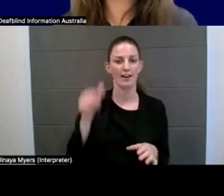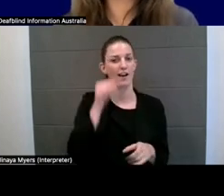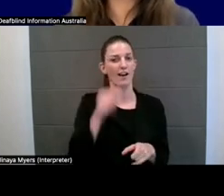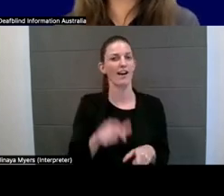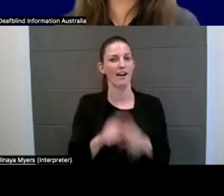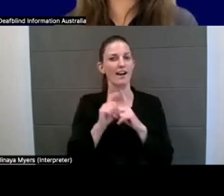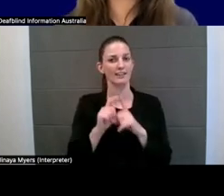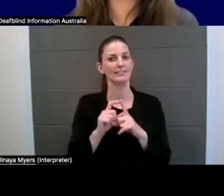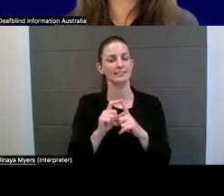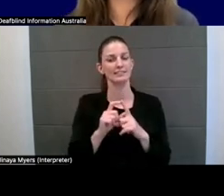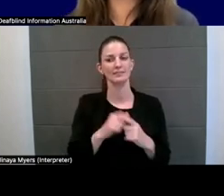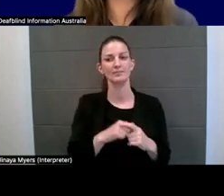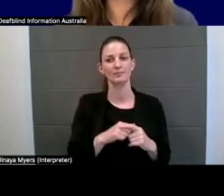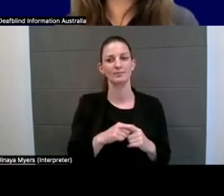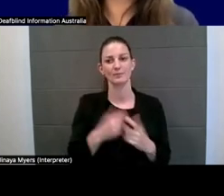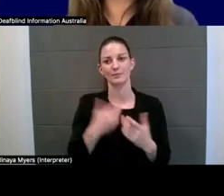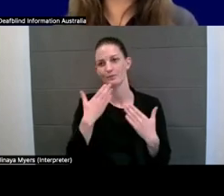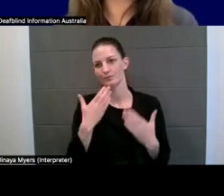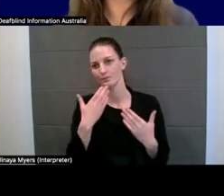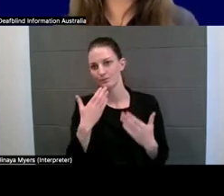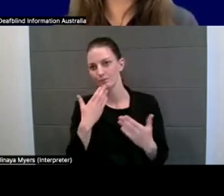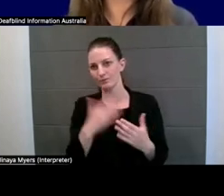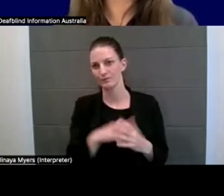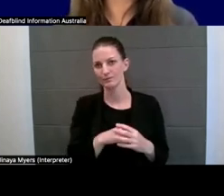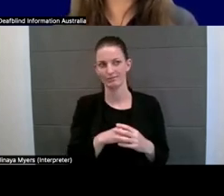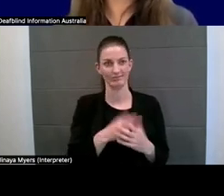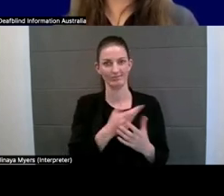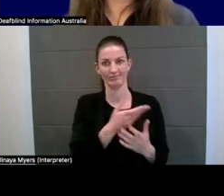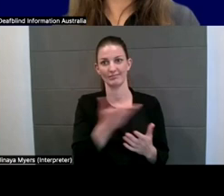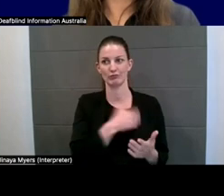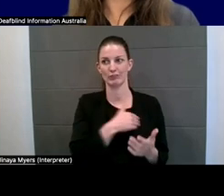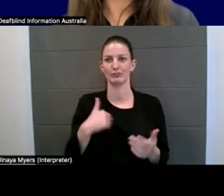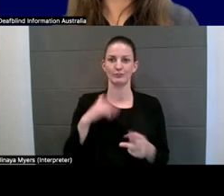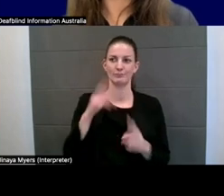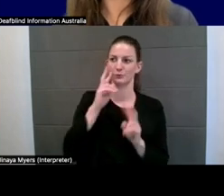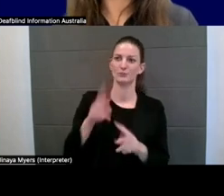and be looked at by, you know, by others.